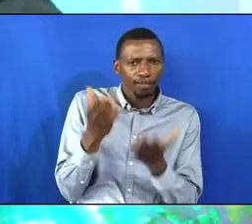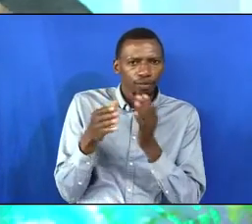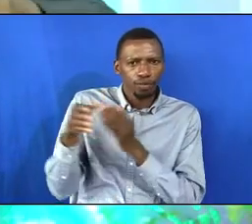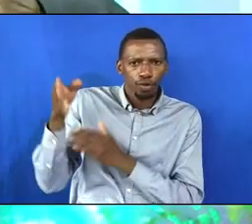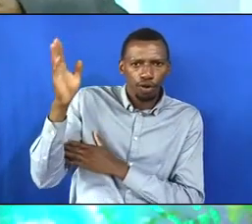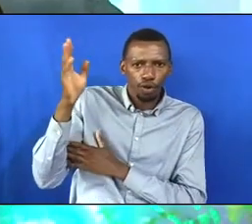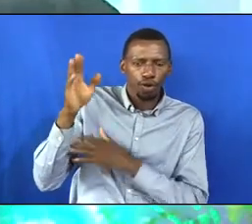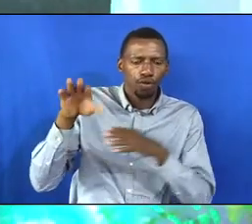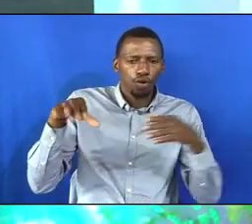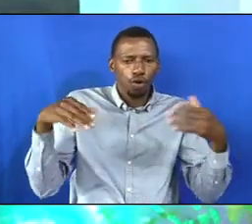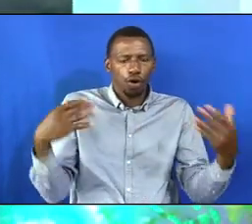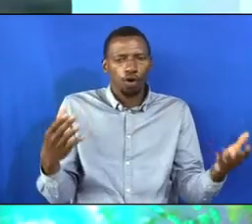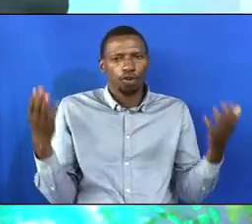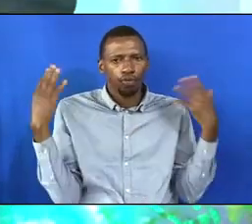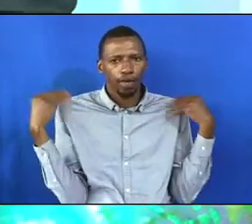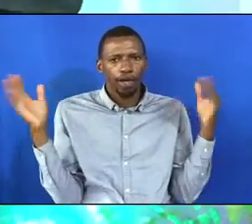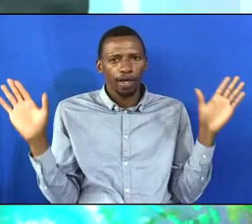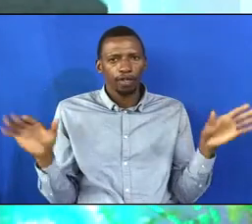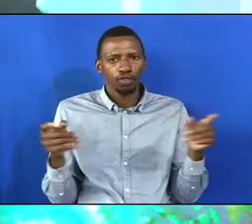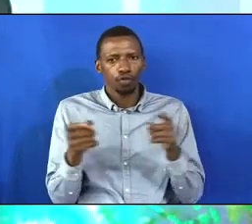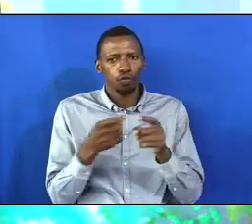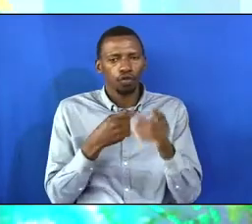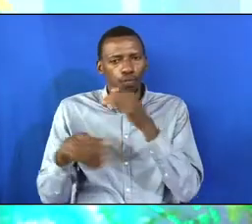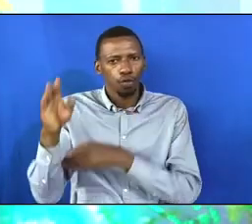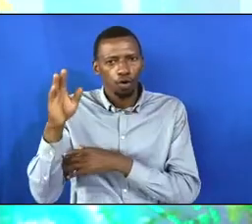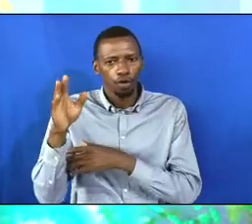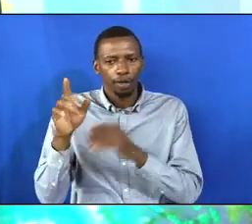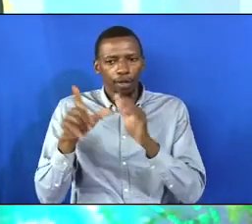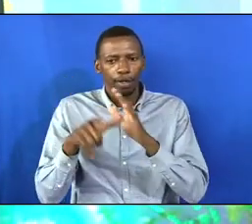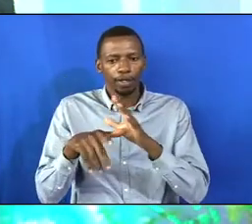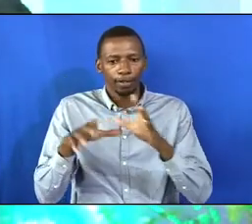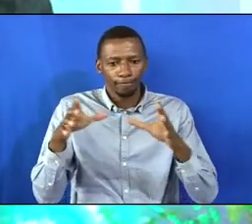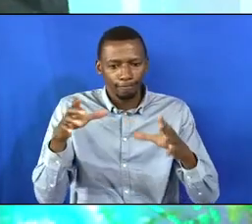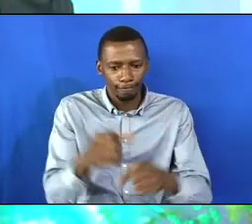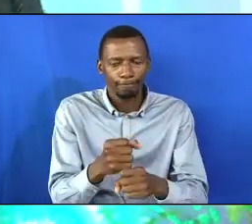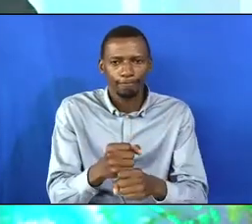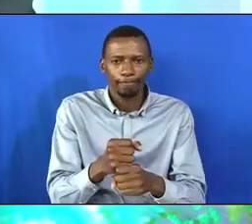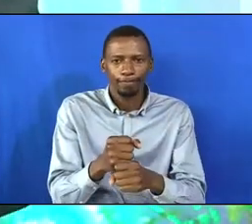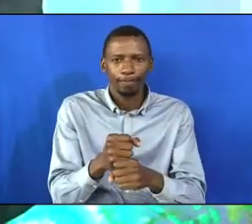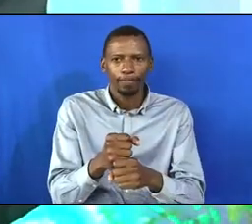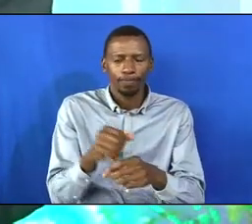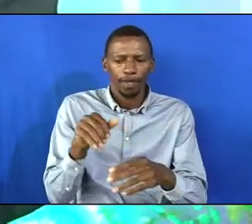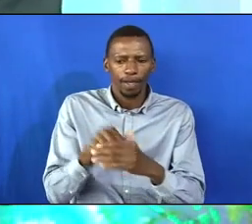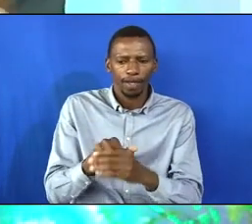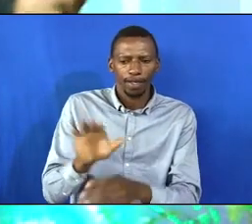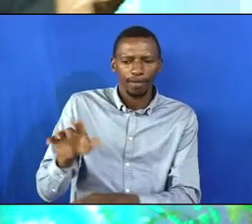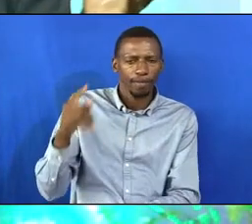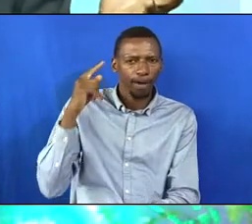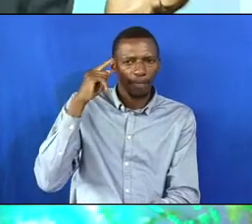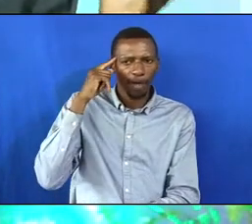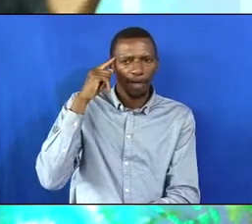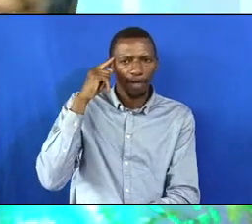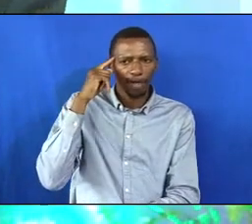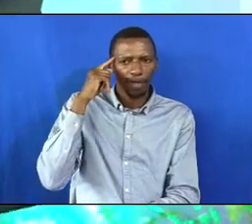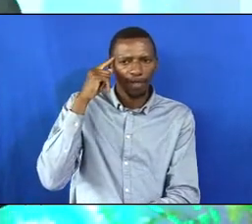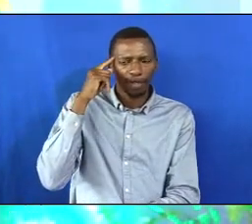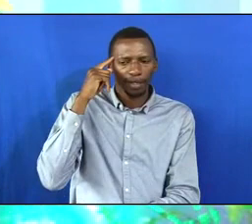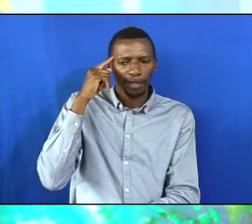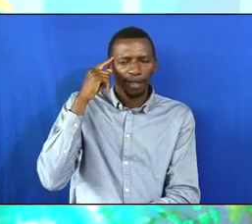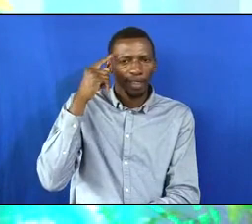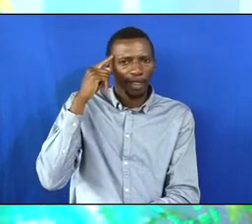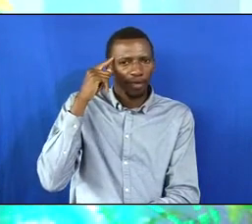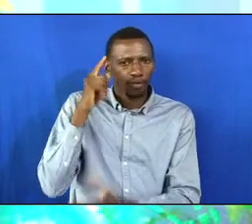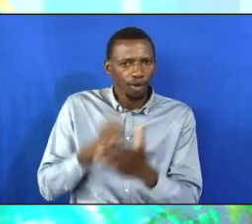God, after that now, he got hold of him. In his mind, it was like, "I have discovered who you